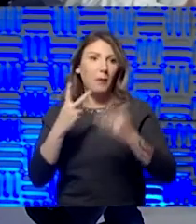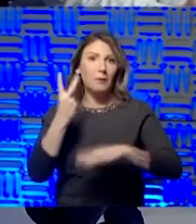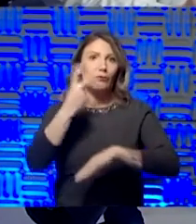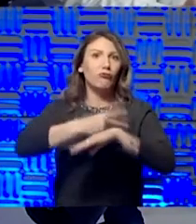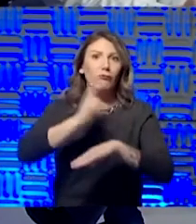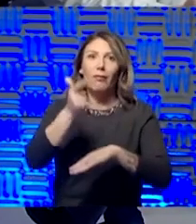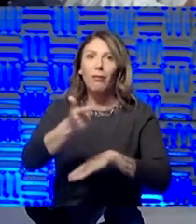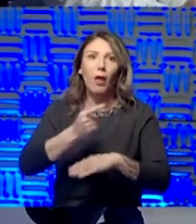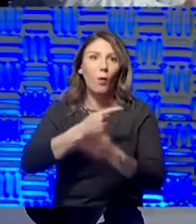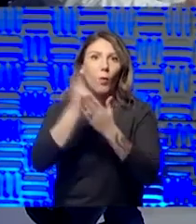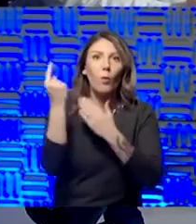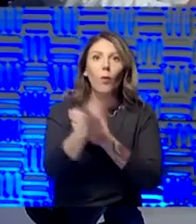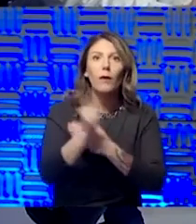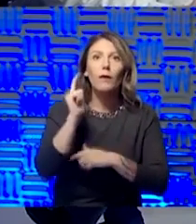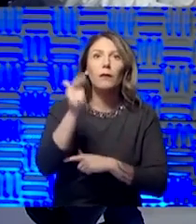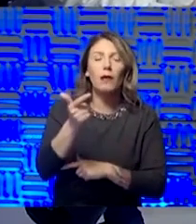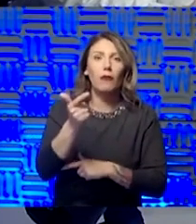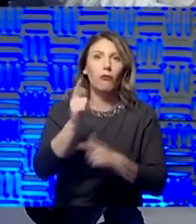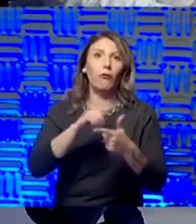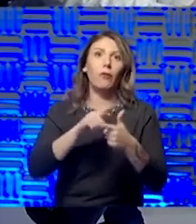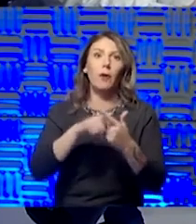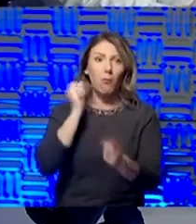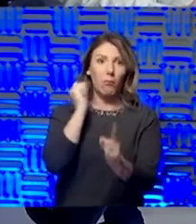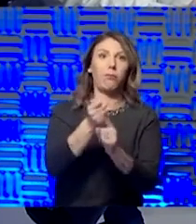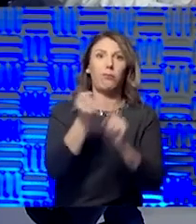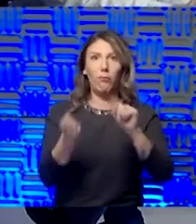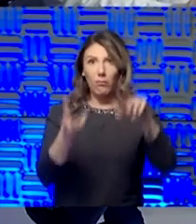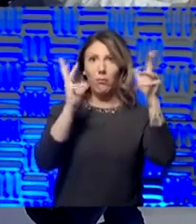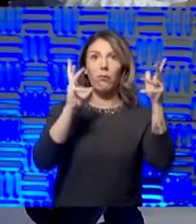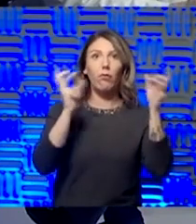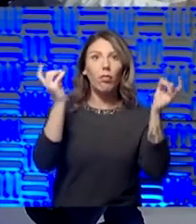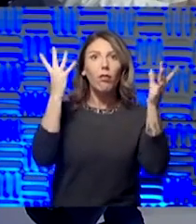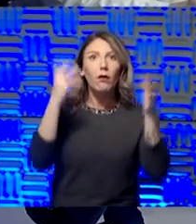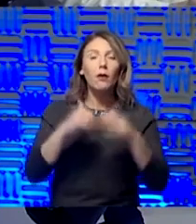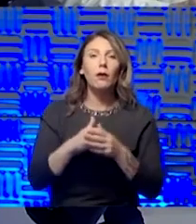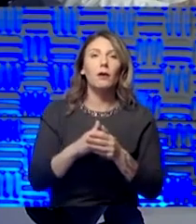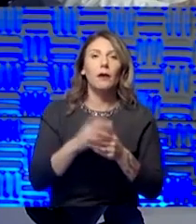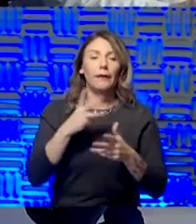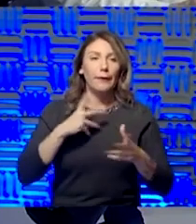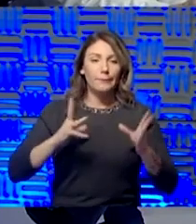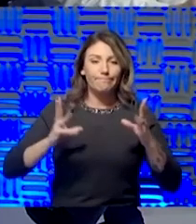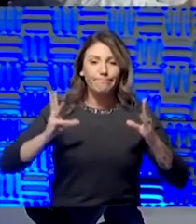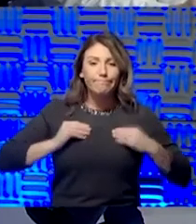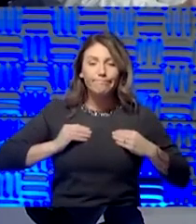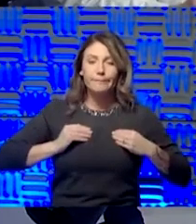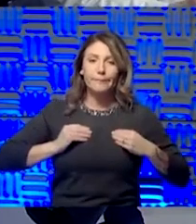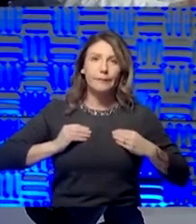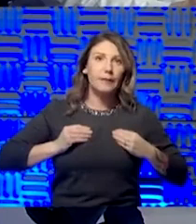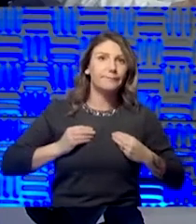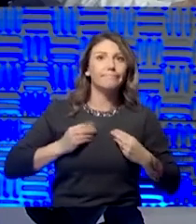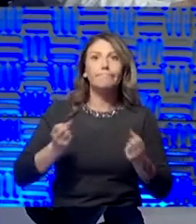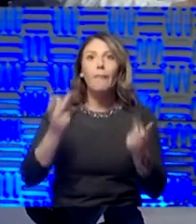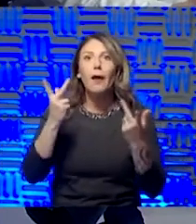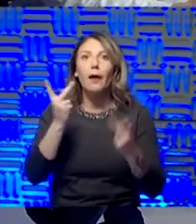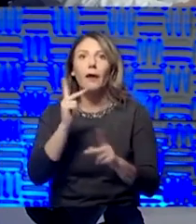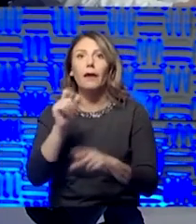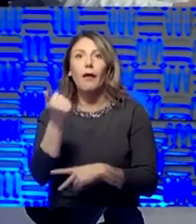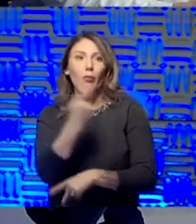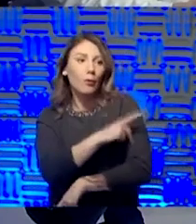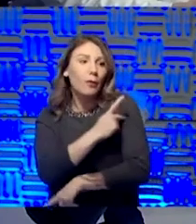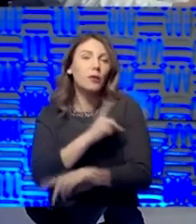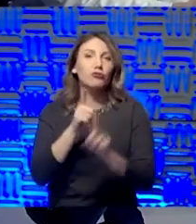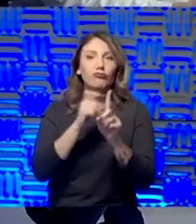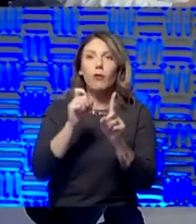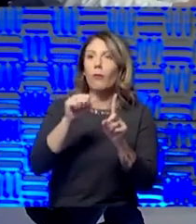they were going to be in the same circumstance. And if they accepted, you know, dozens of patients from these other hospitals, would they themselves be